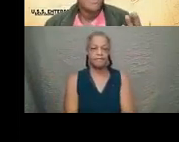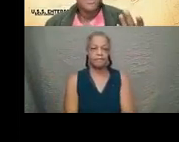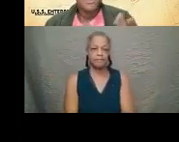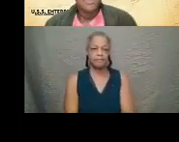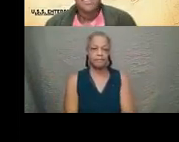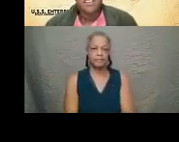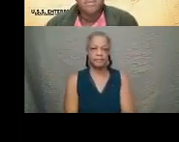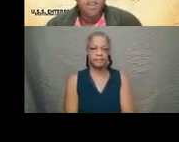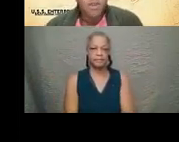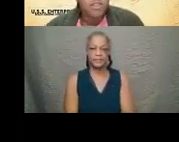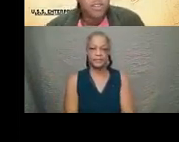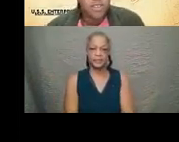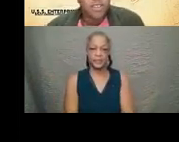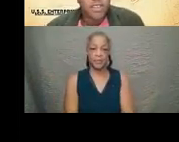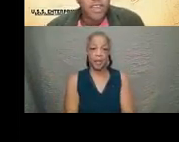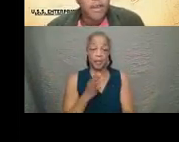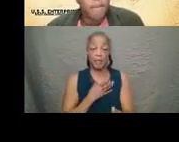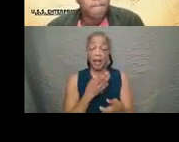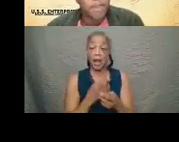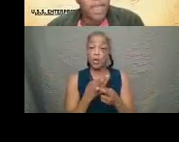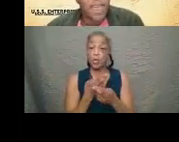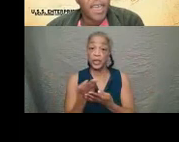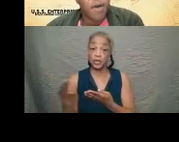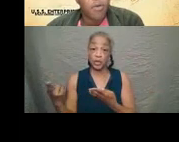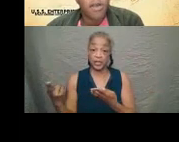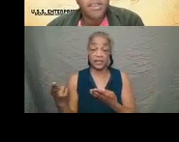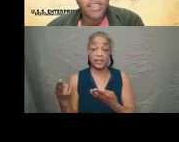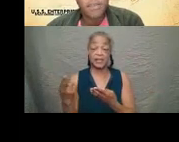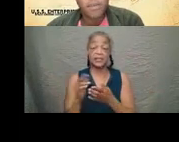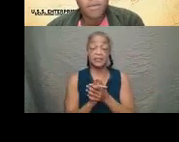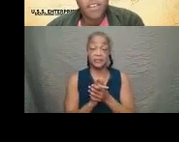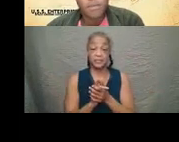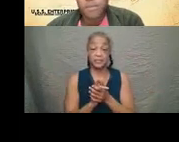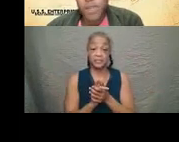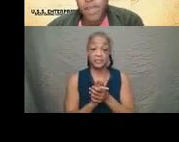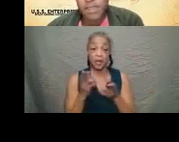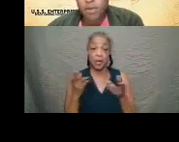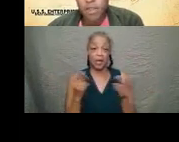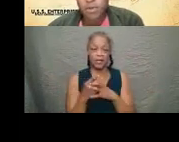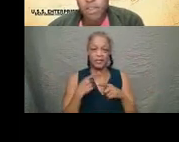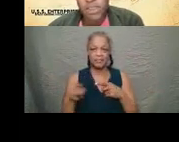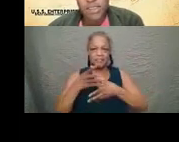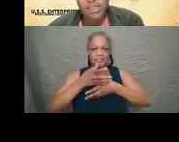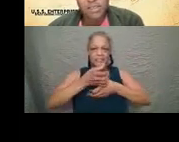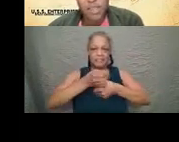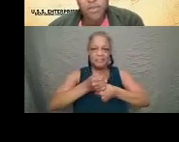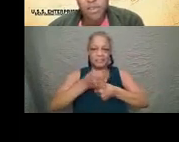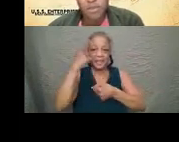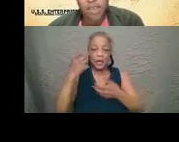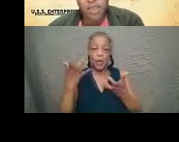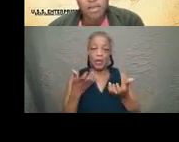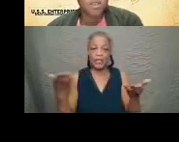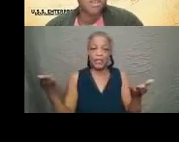And then these are my resources. I wanted to keep it brief just because I really want these things to speak